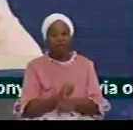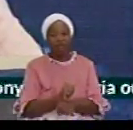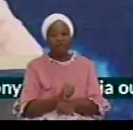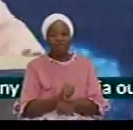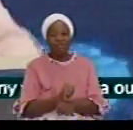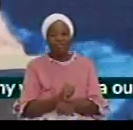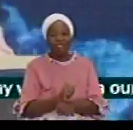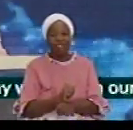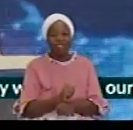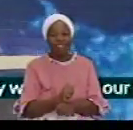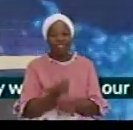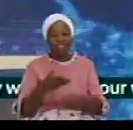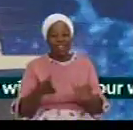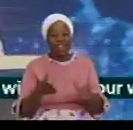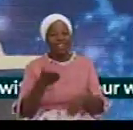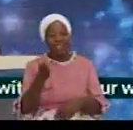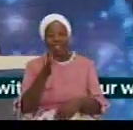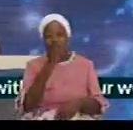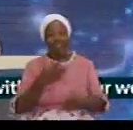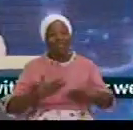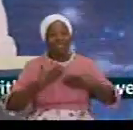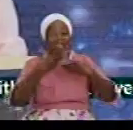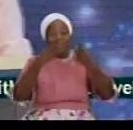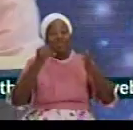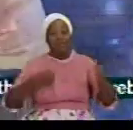let there be a shout of joy.